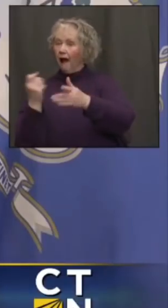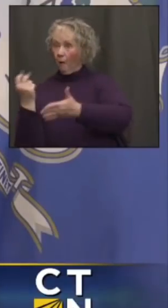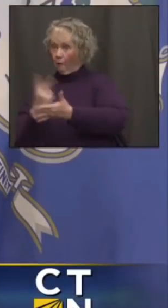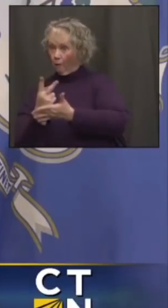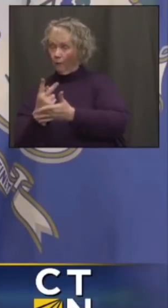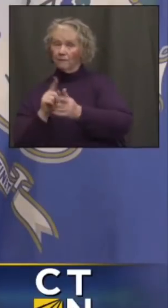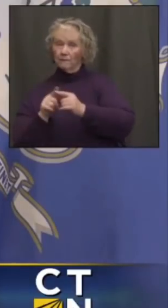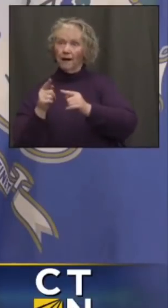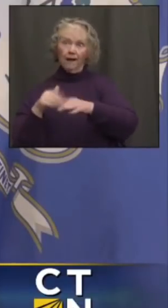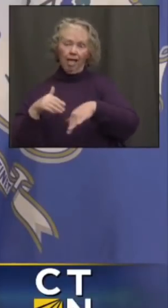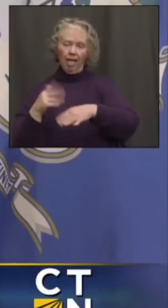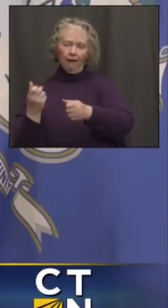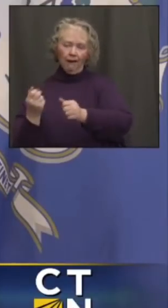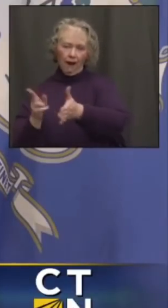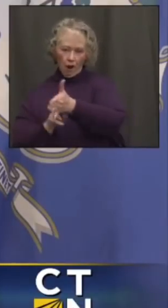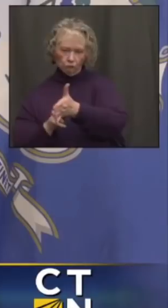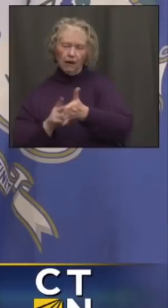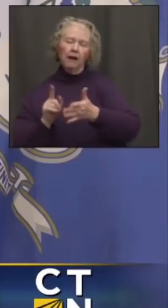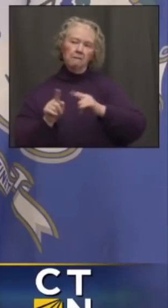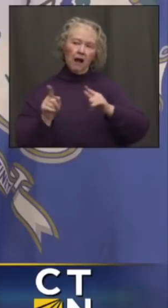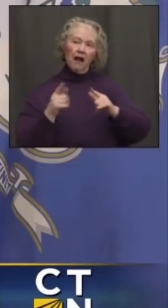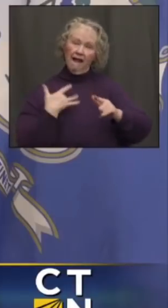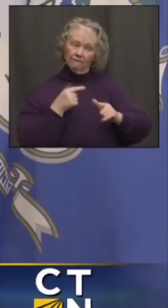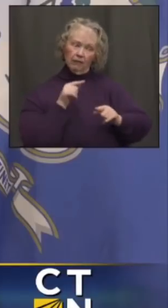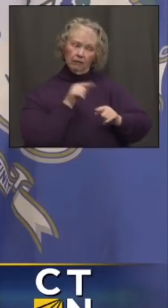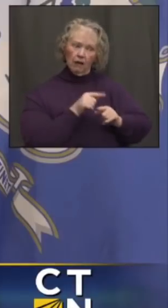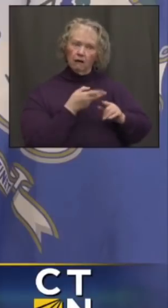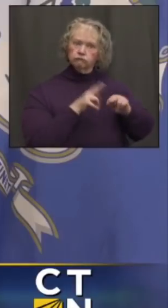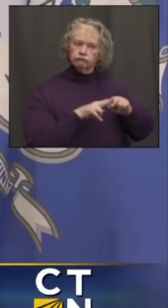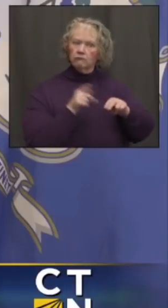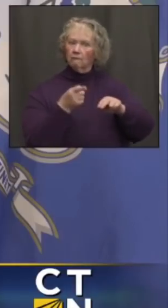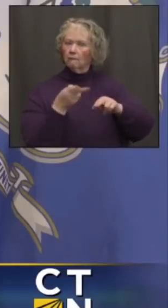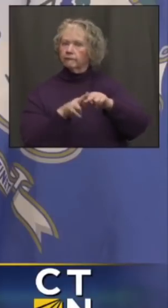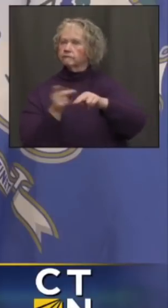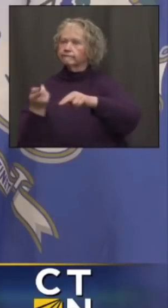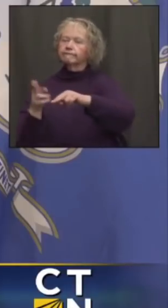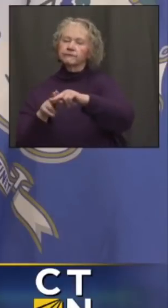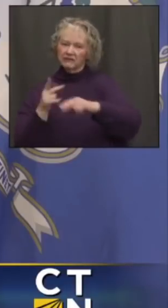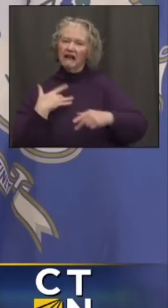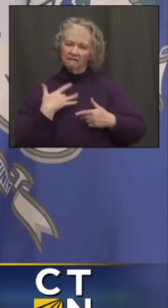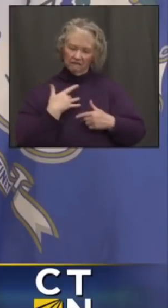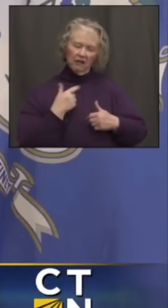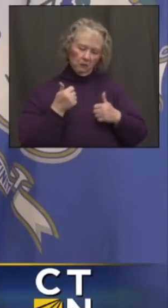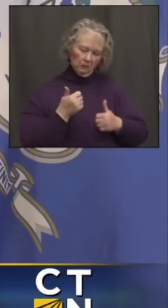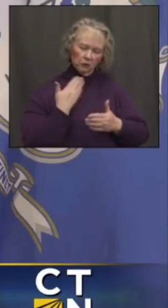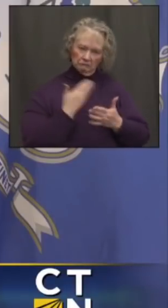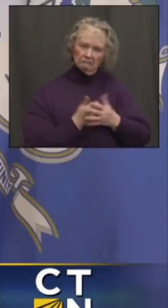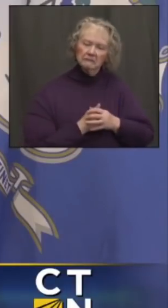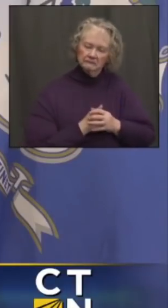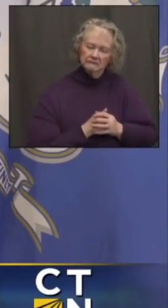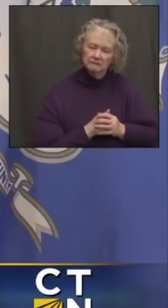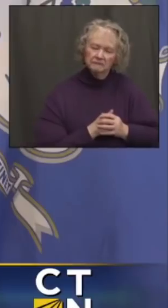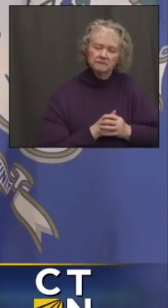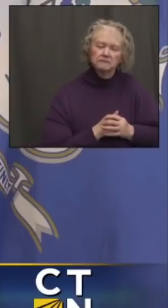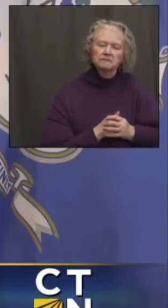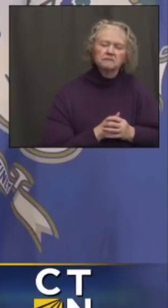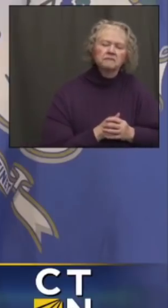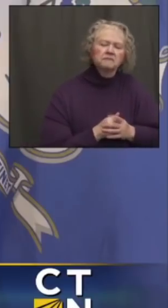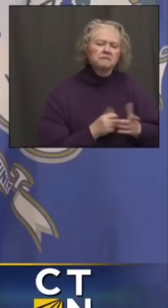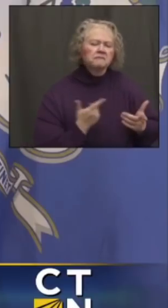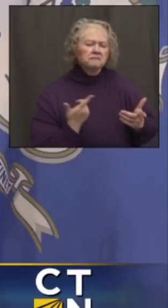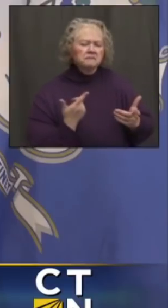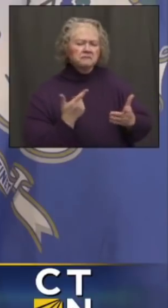and Pfizer. And J&J is going to, have their approvals probably by the end of this month. There's a difference between approvals